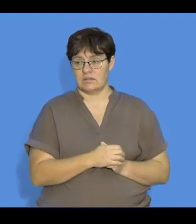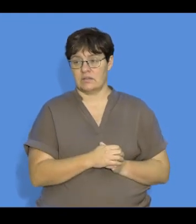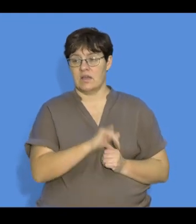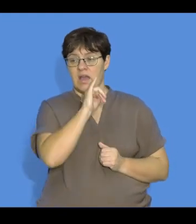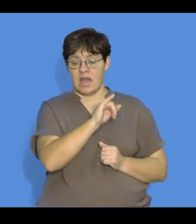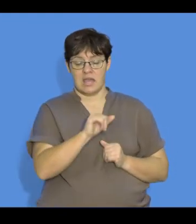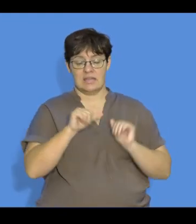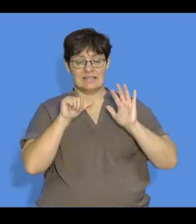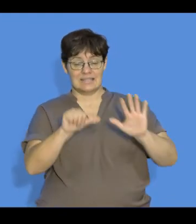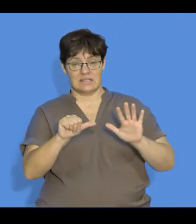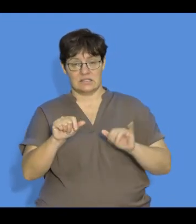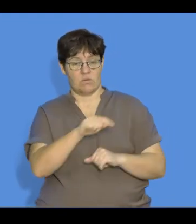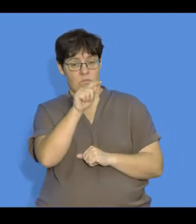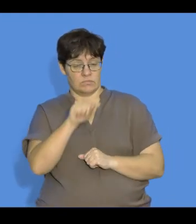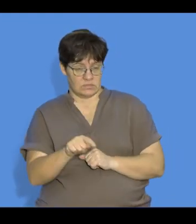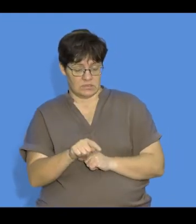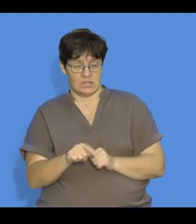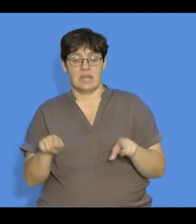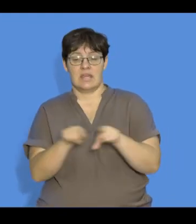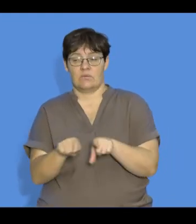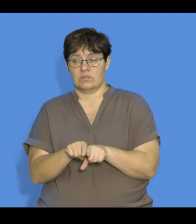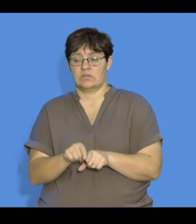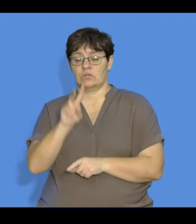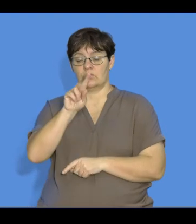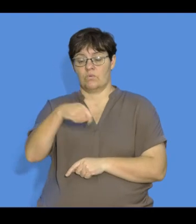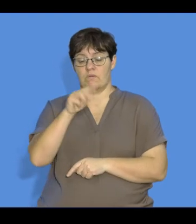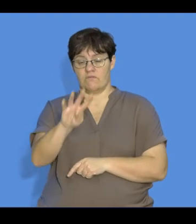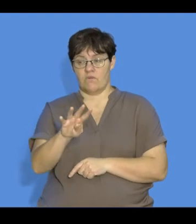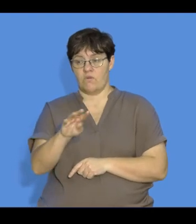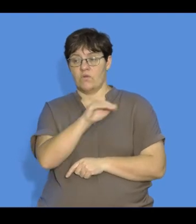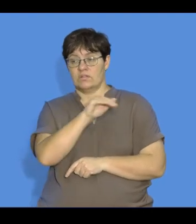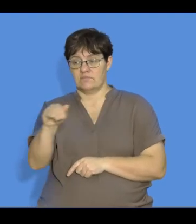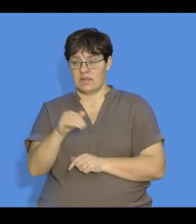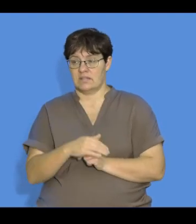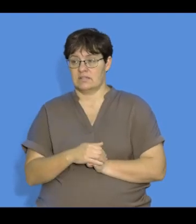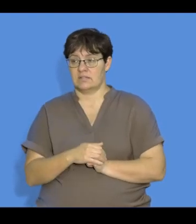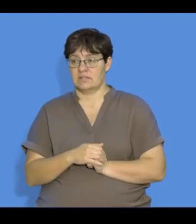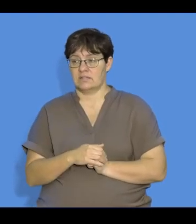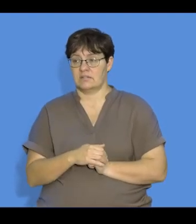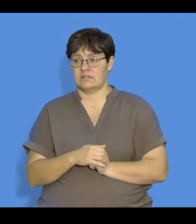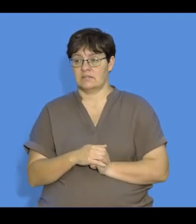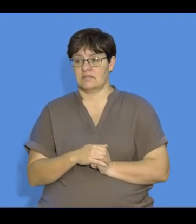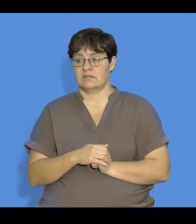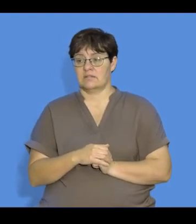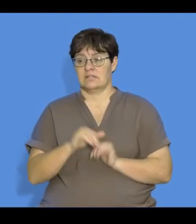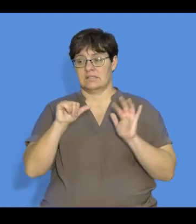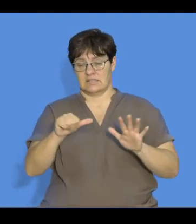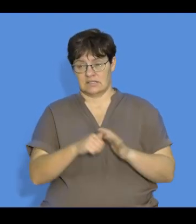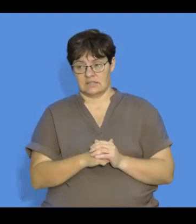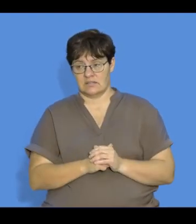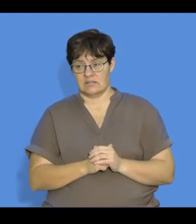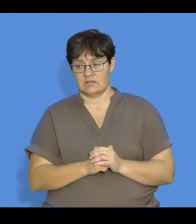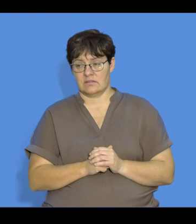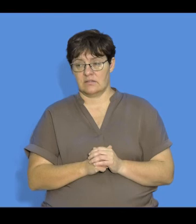Current passing through the 6 ohms is equals to 2,4 divided by 6,